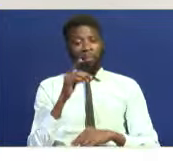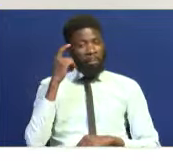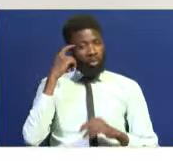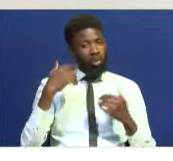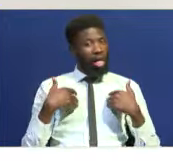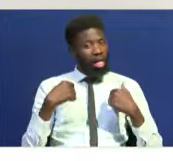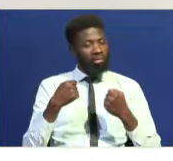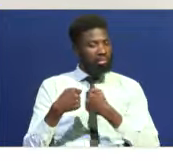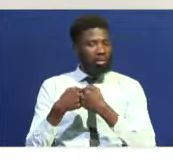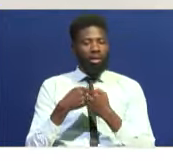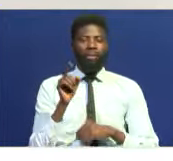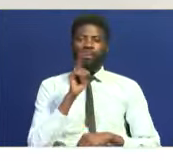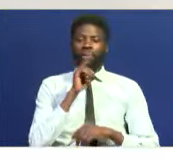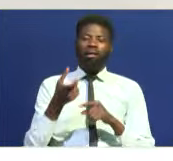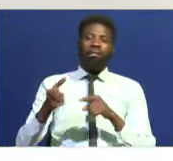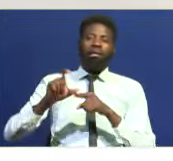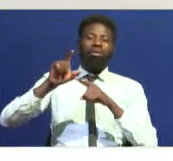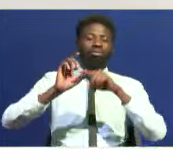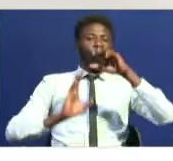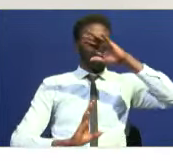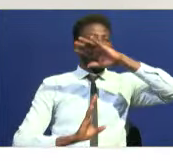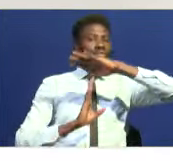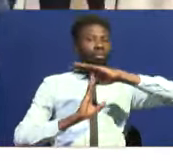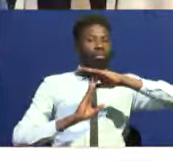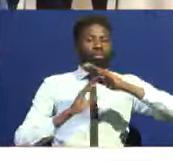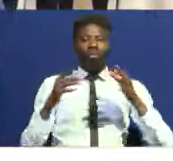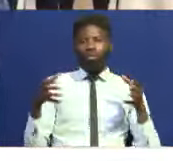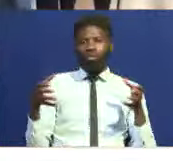health-related complications, especially among women.